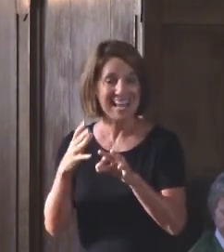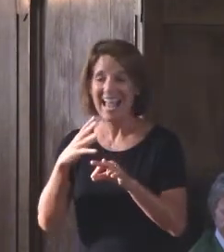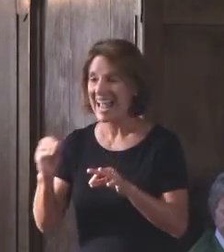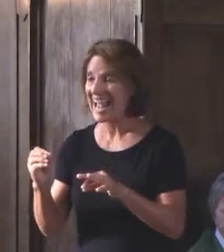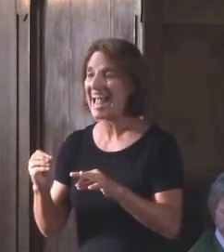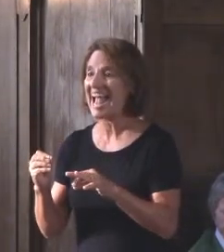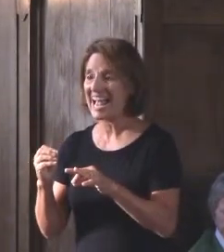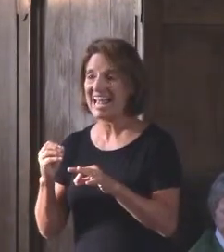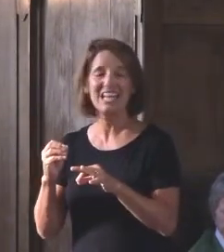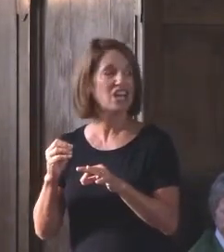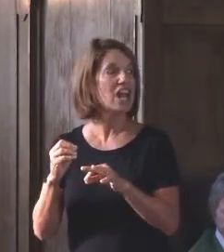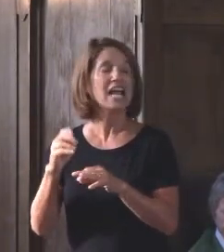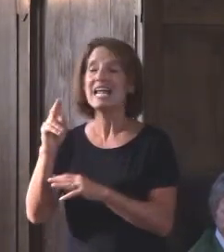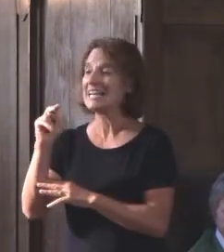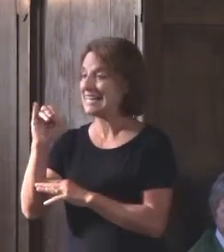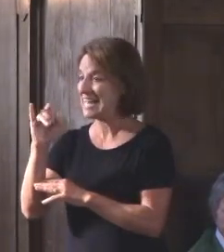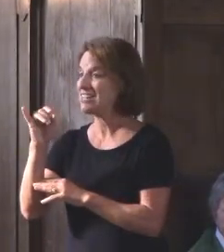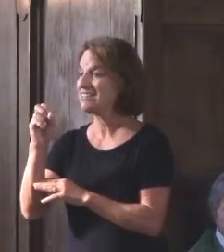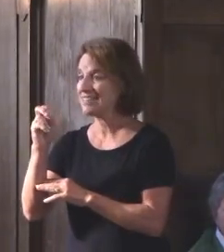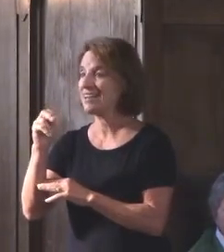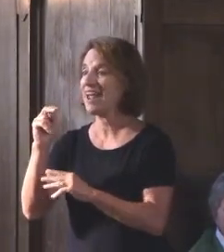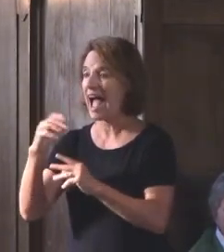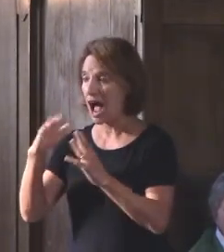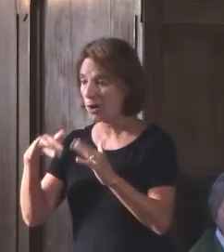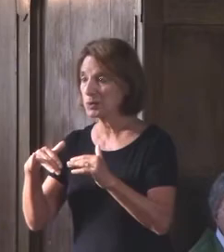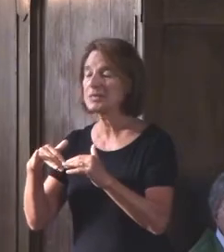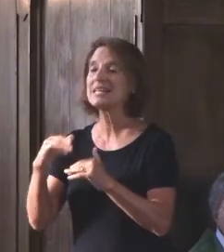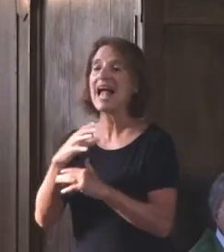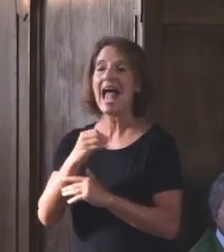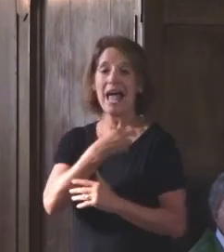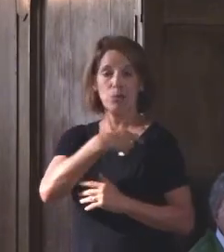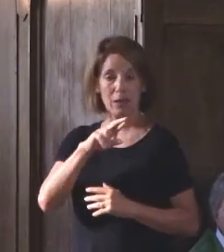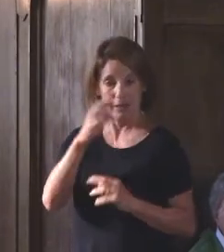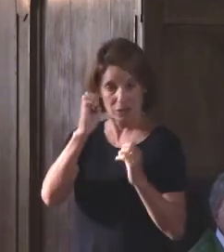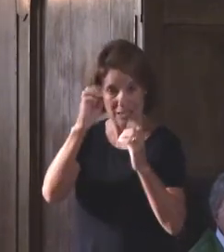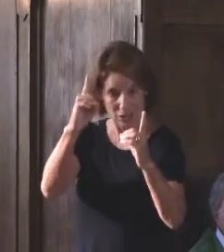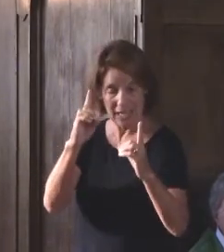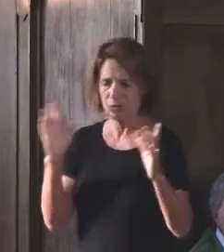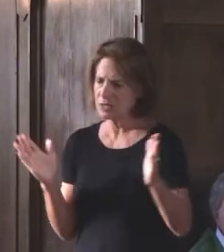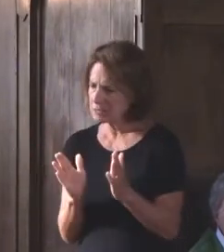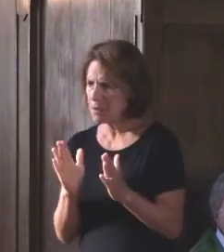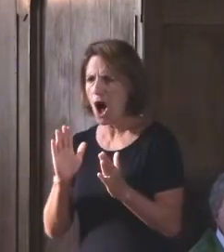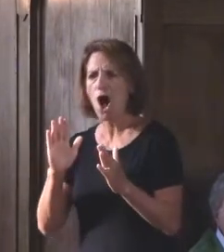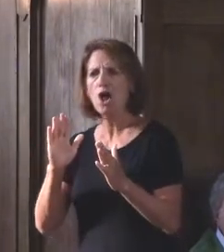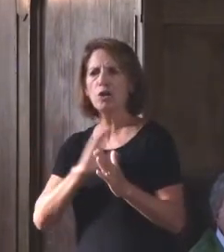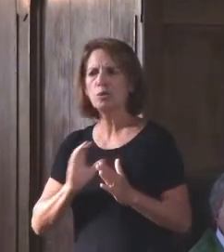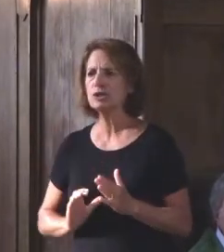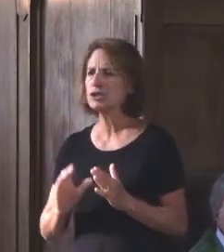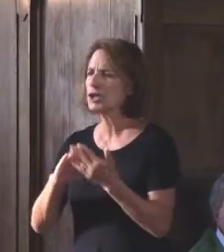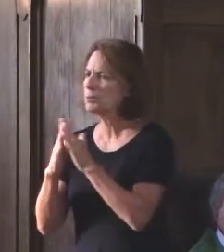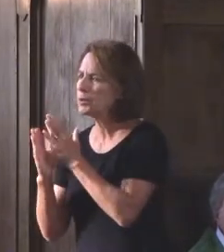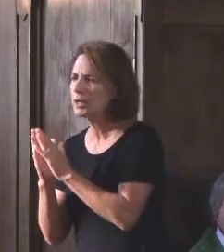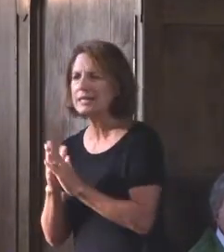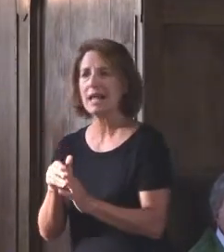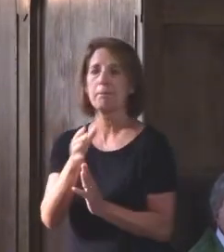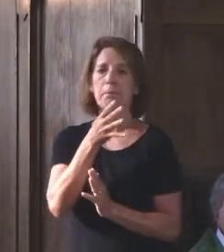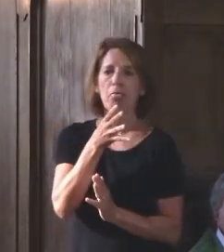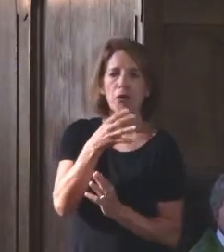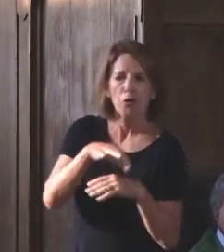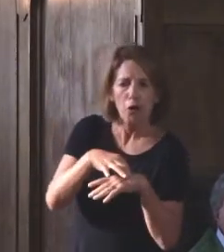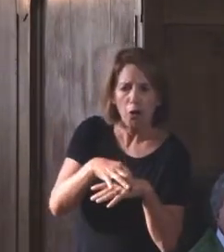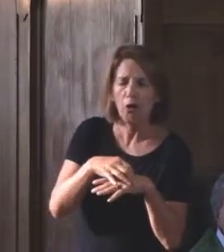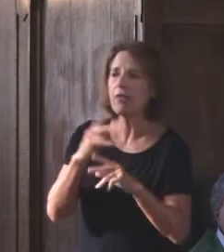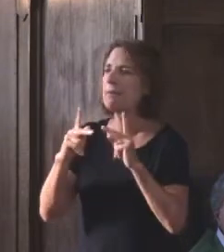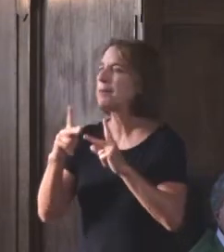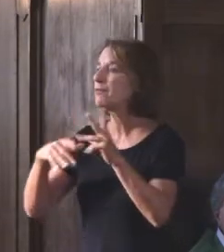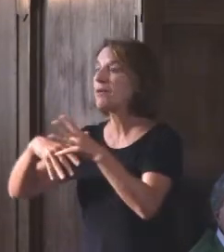crew from Nielsen House was there, and religious ed, and small Christian communities, and Mother Earth, and there were people from beyond the